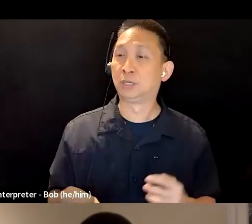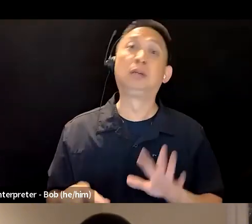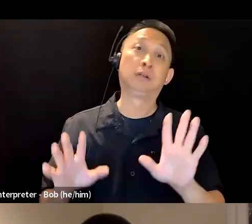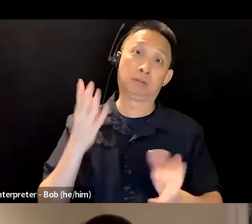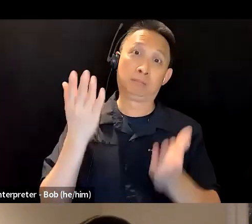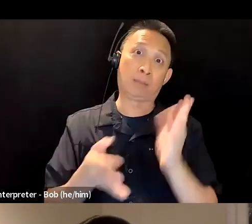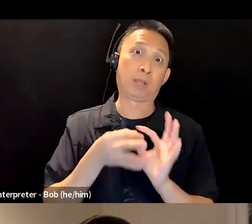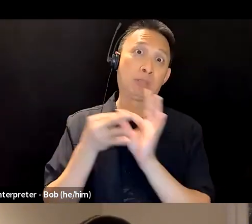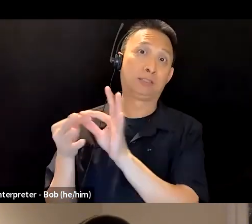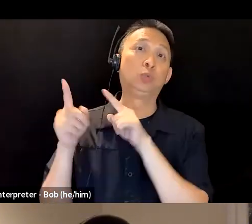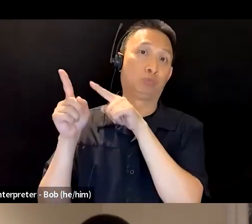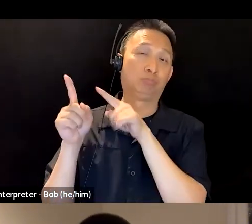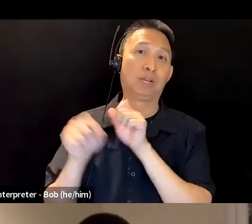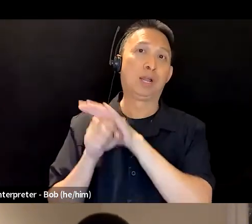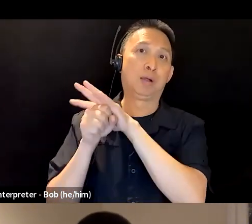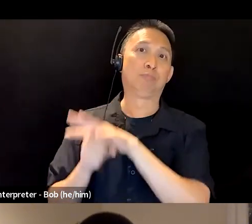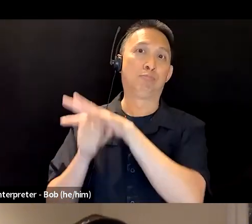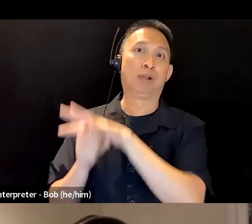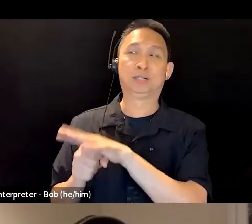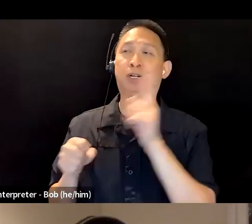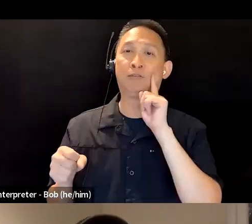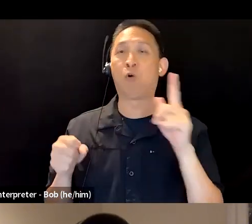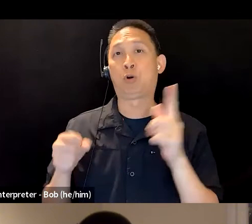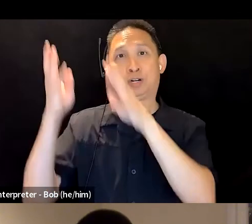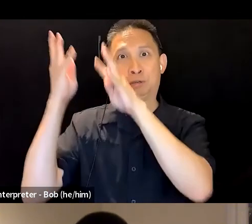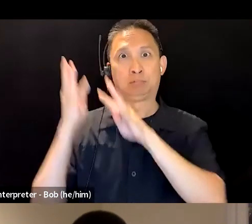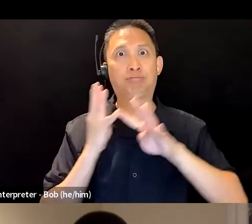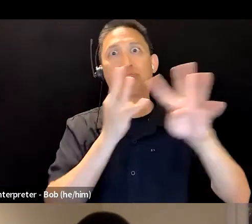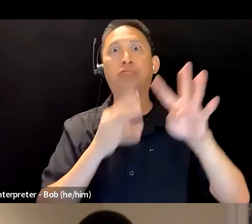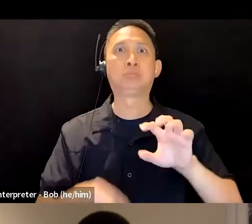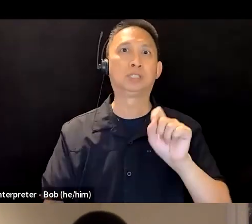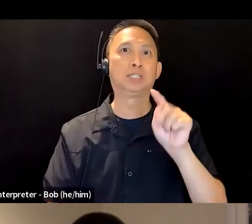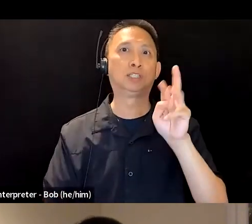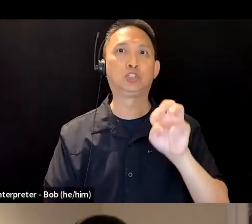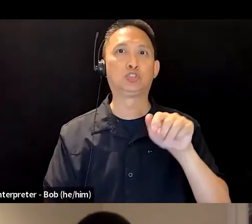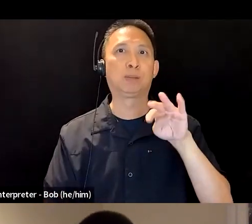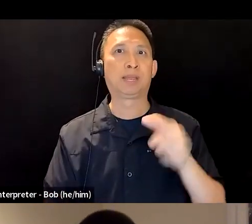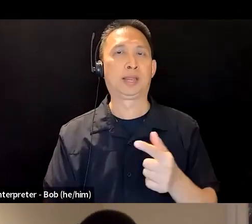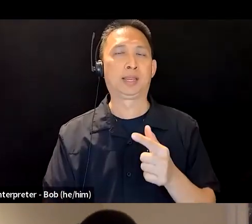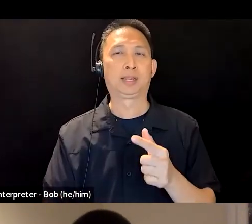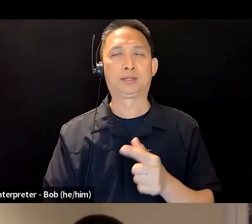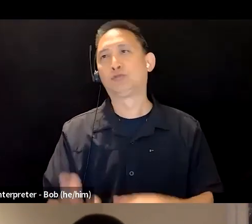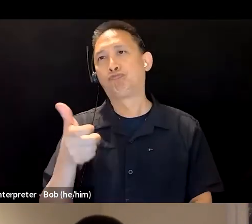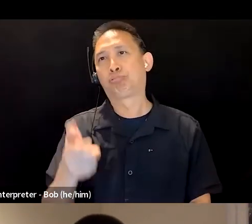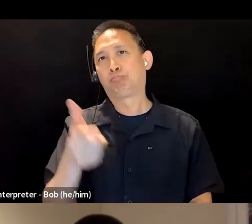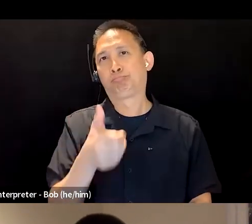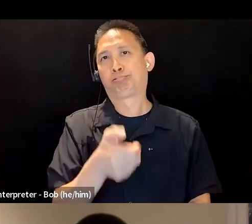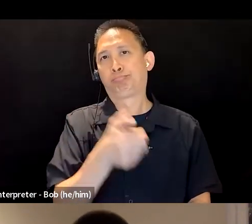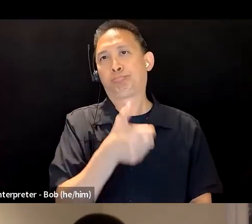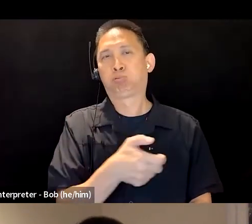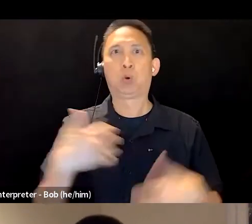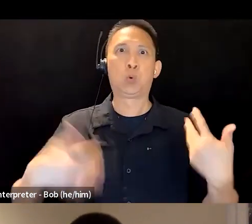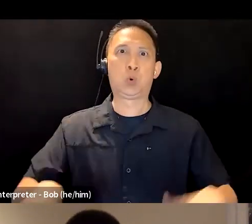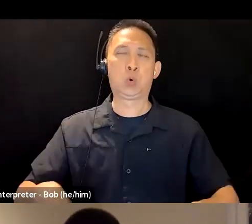being in a new landscape in which streaming is massive and in which, you know, massive international